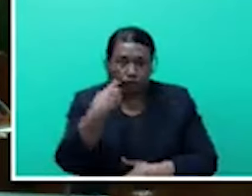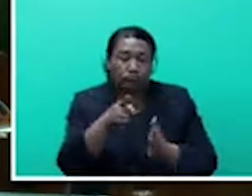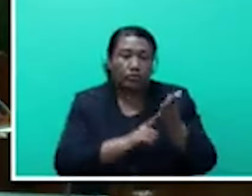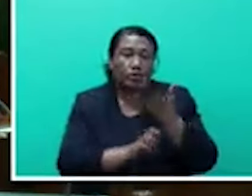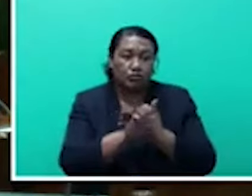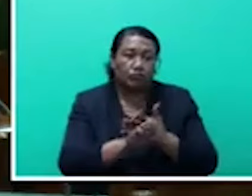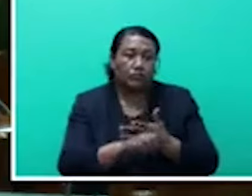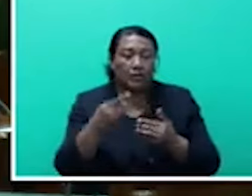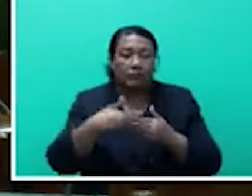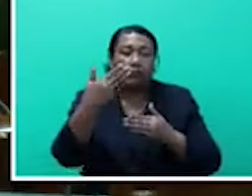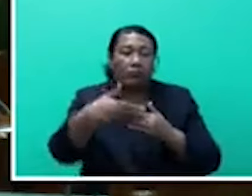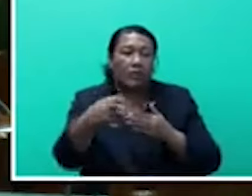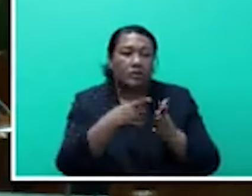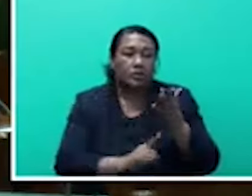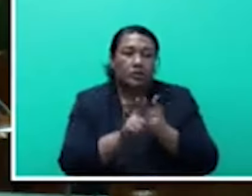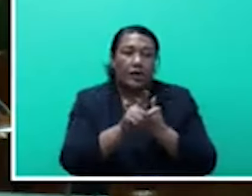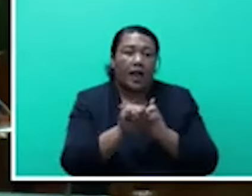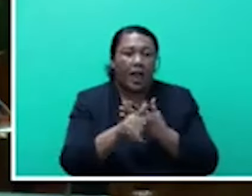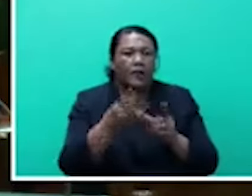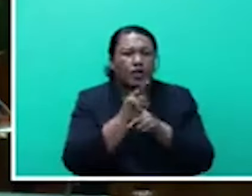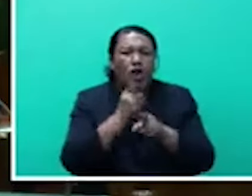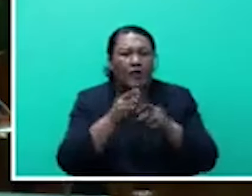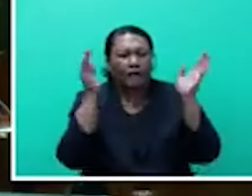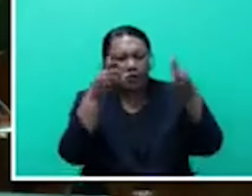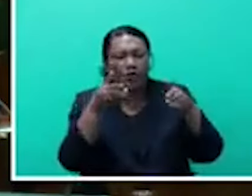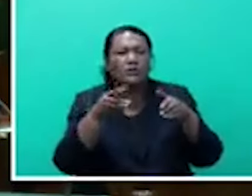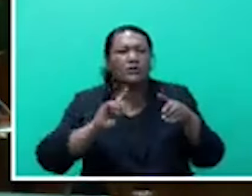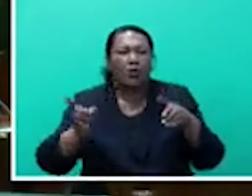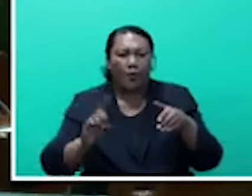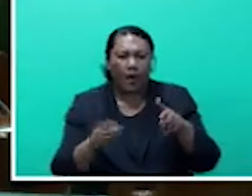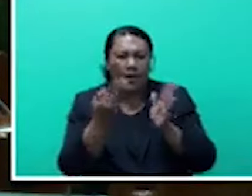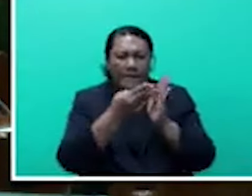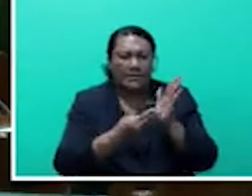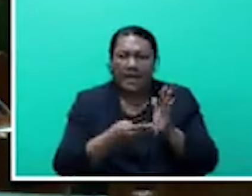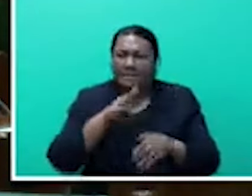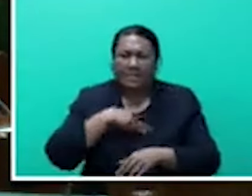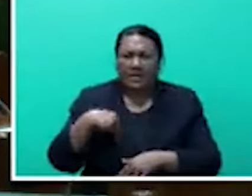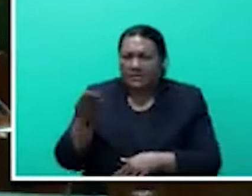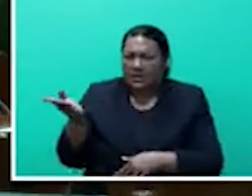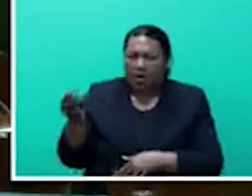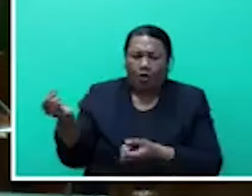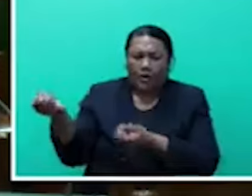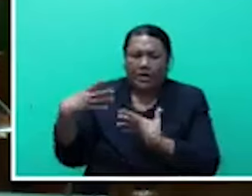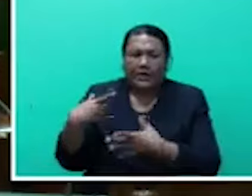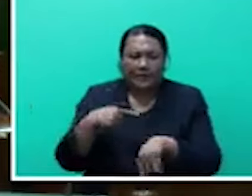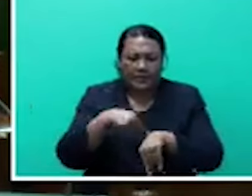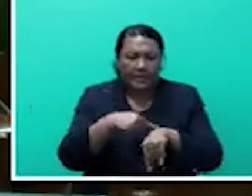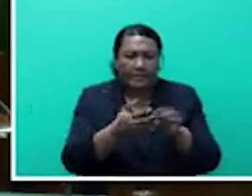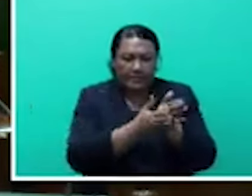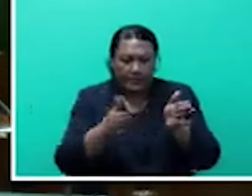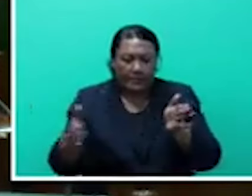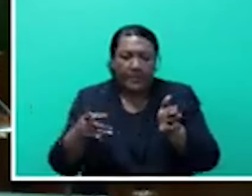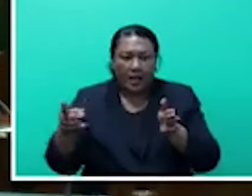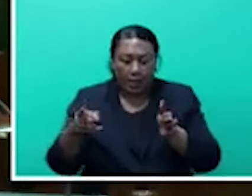June and July. We'll be talking about the budget, sir, and we are left with August. Minister has given a time frame, saying that towards the end of